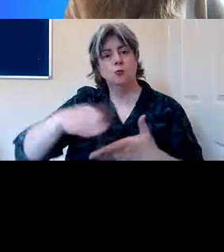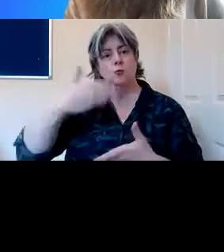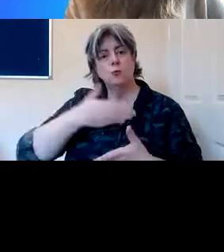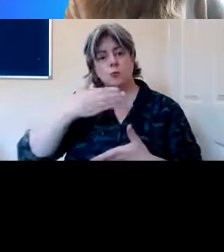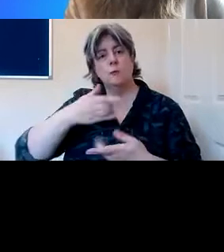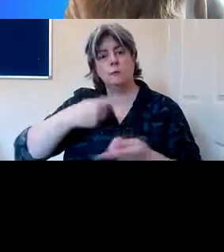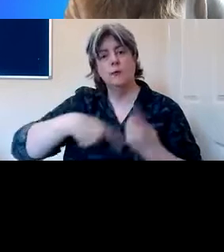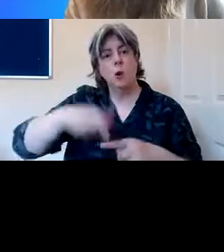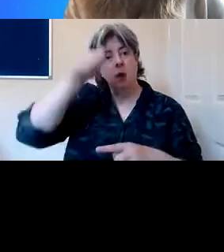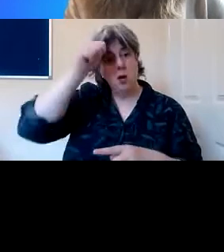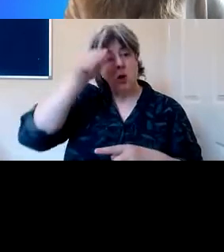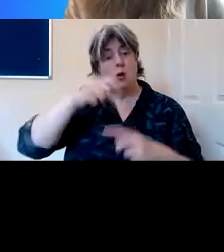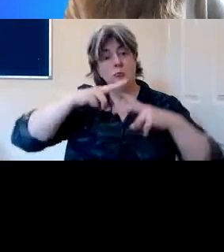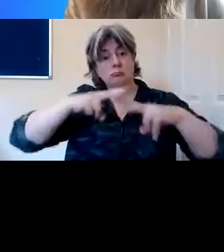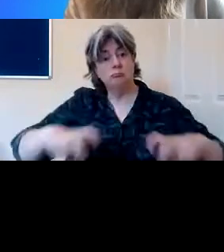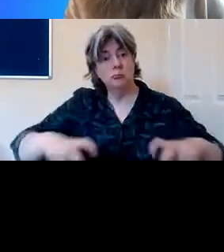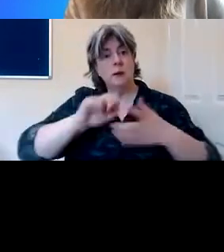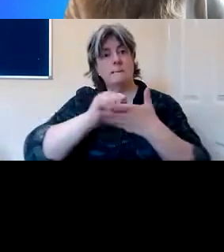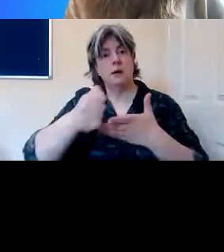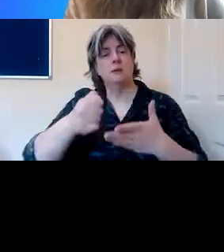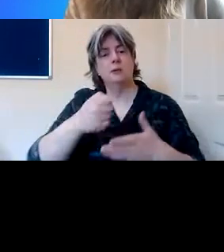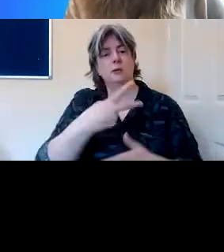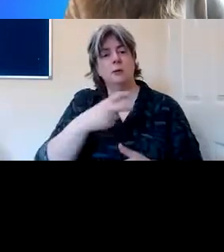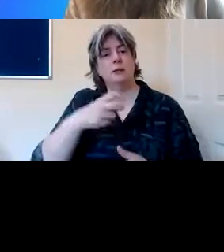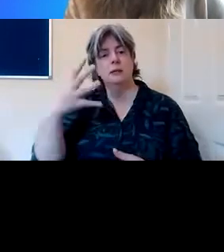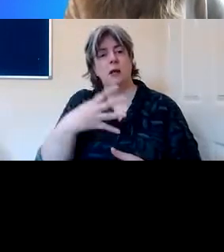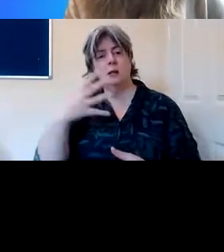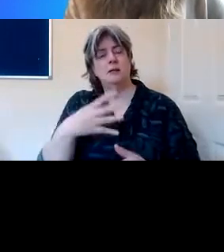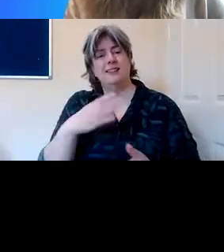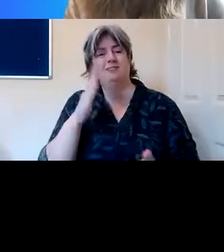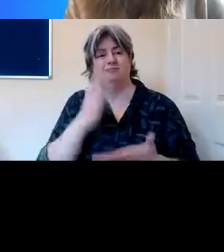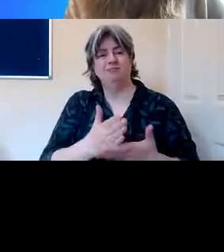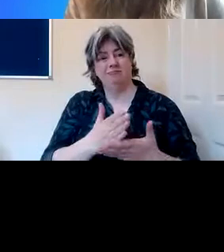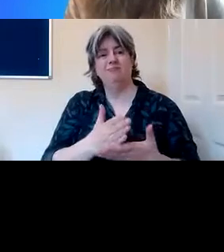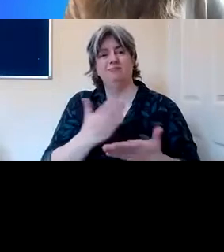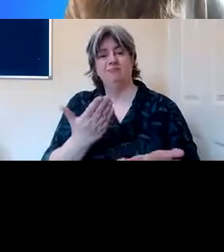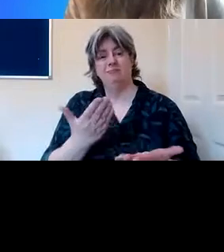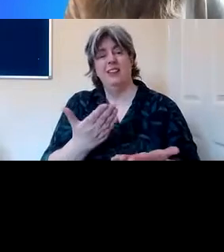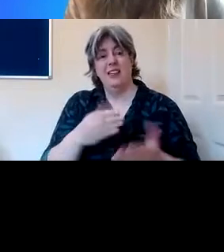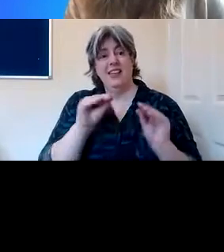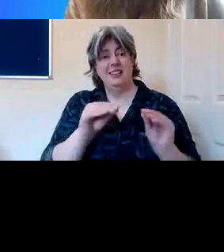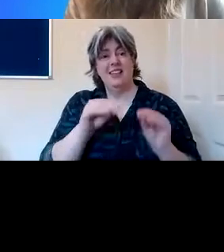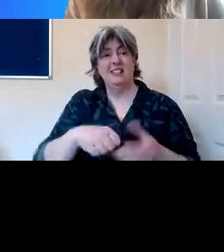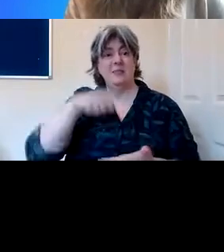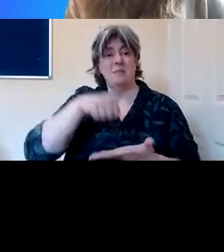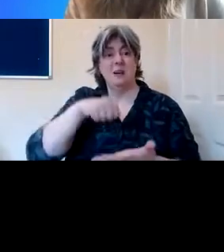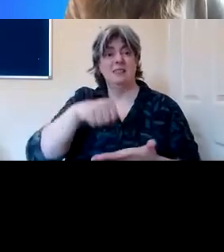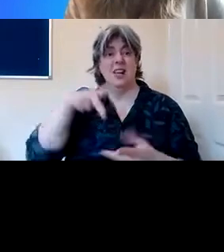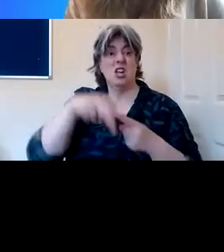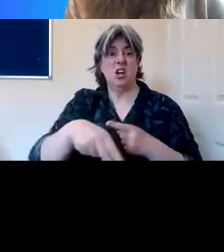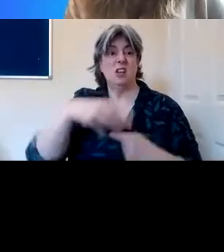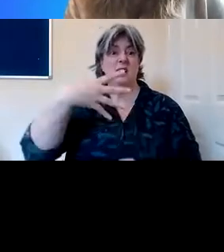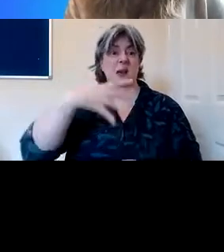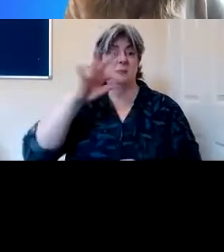in 2019 showing a 9% cut in real terms in our education budgets, and that's not to blame